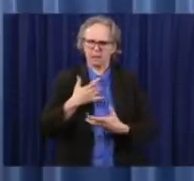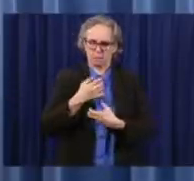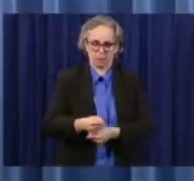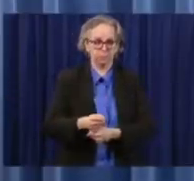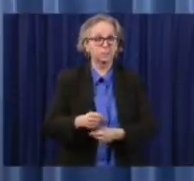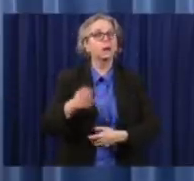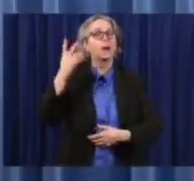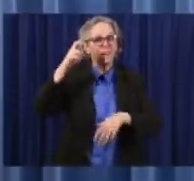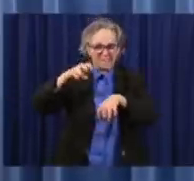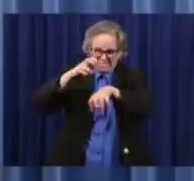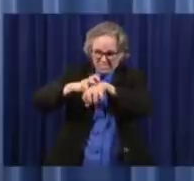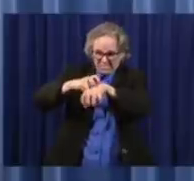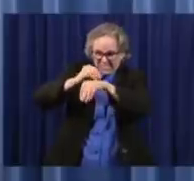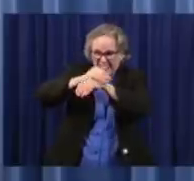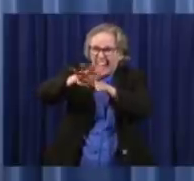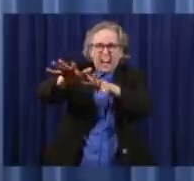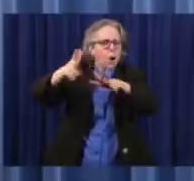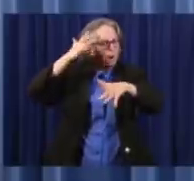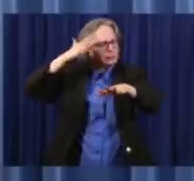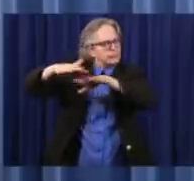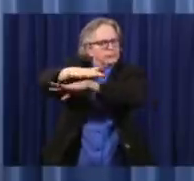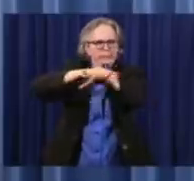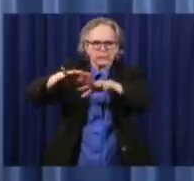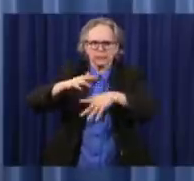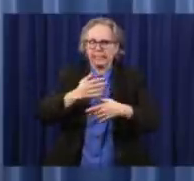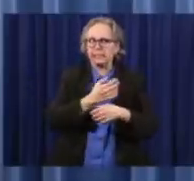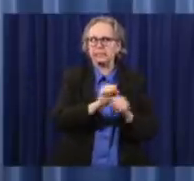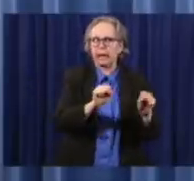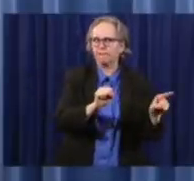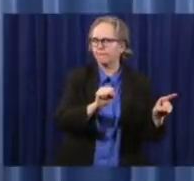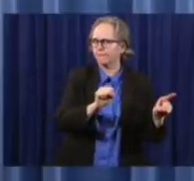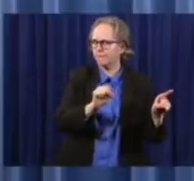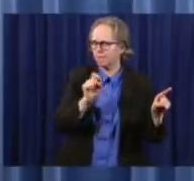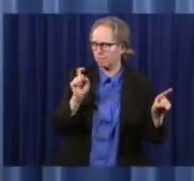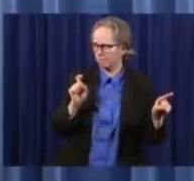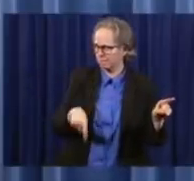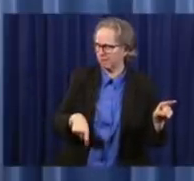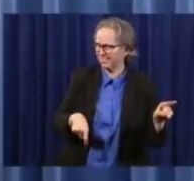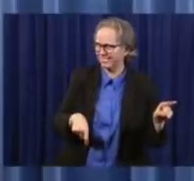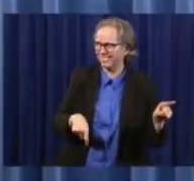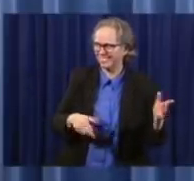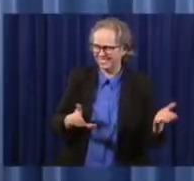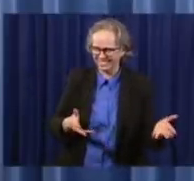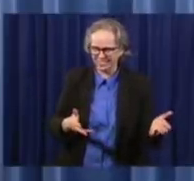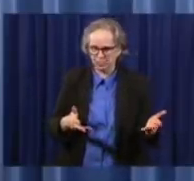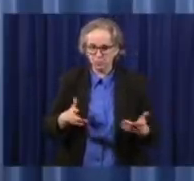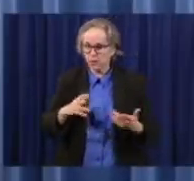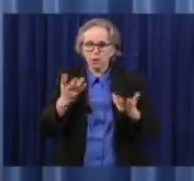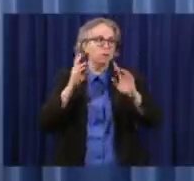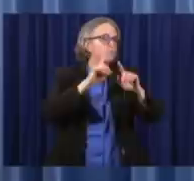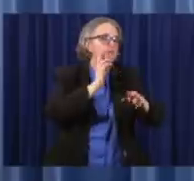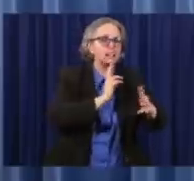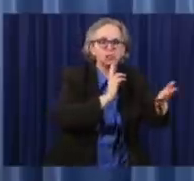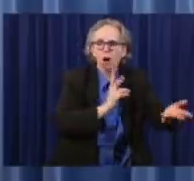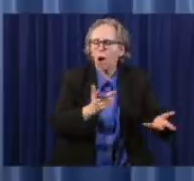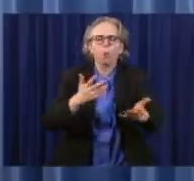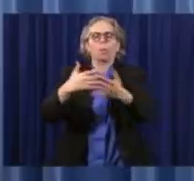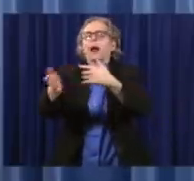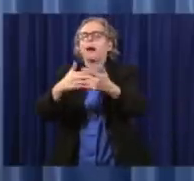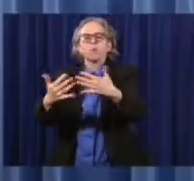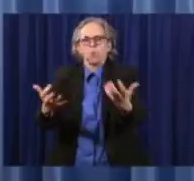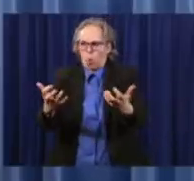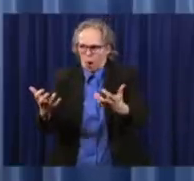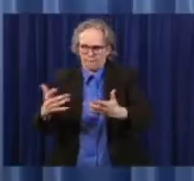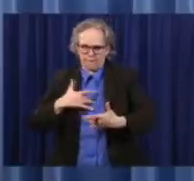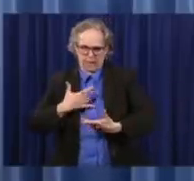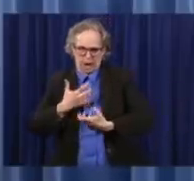as it can be made to go back out and go to restaurants or whatever the case may be. So I want